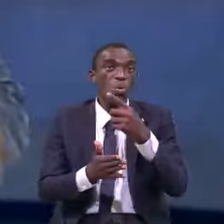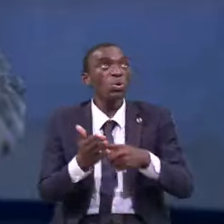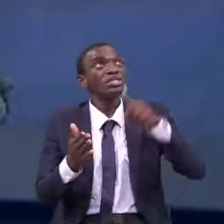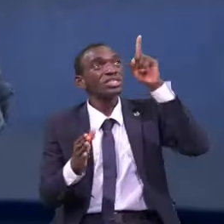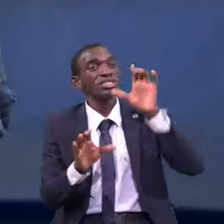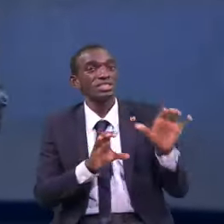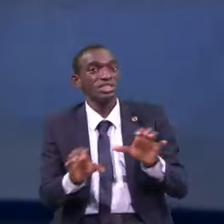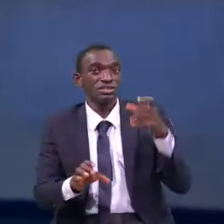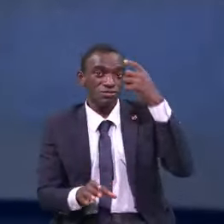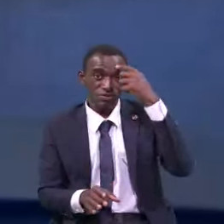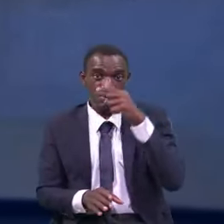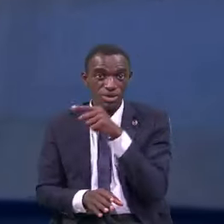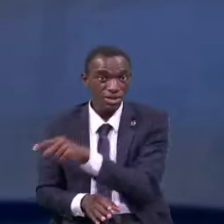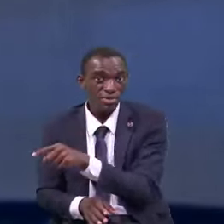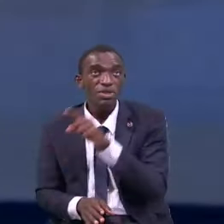will do for you.